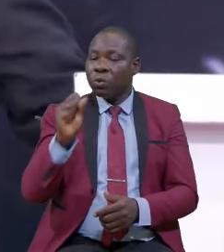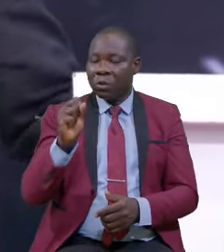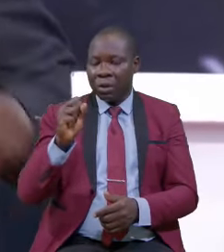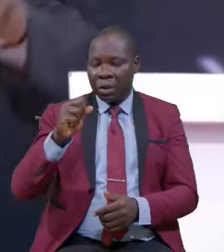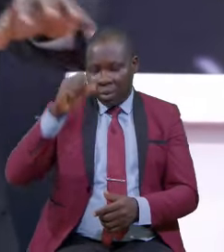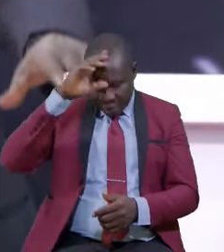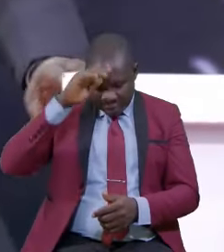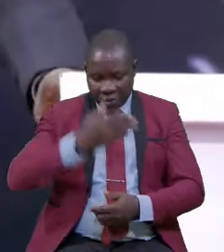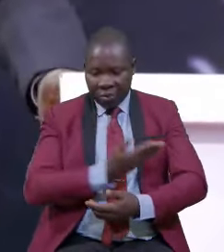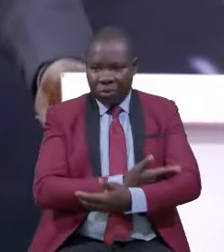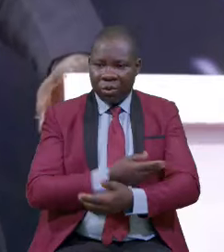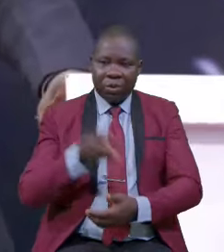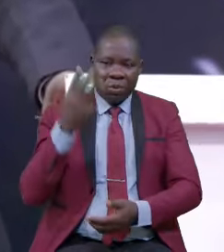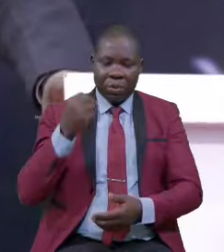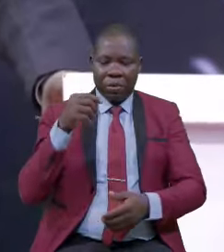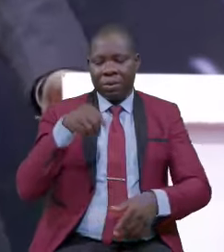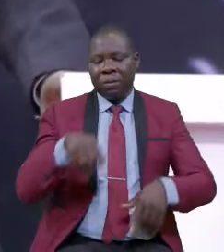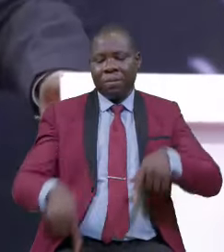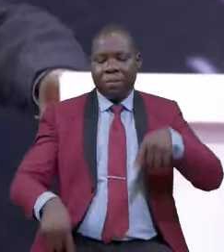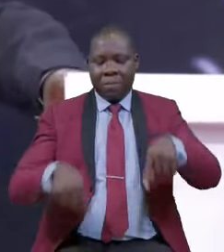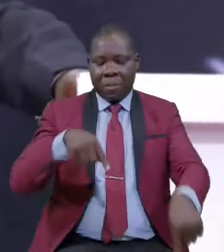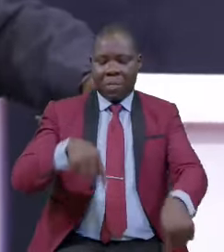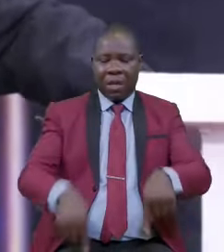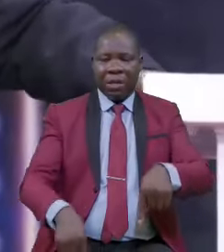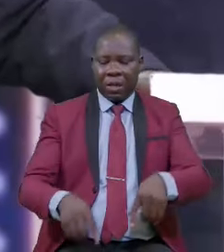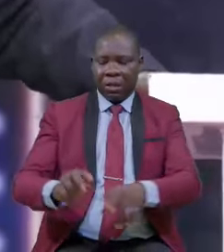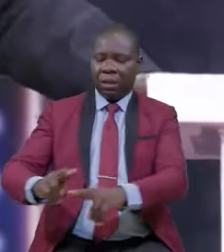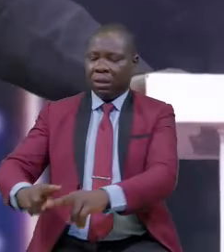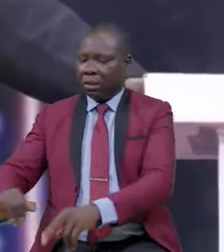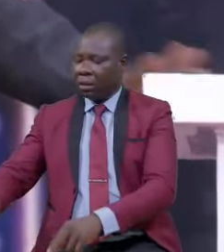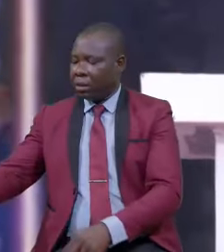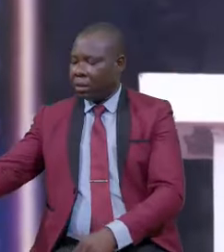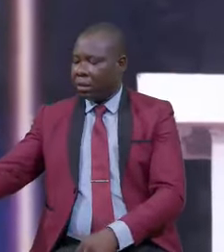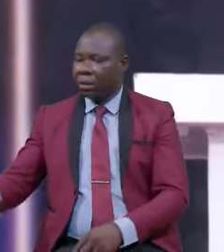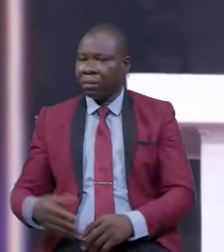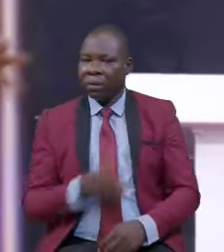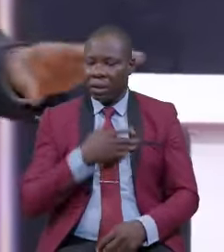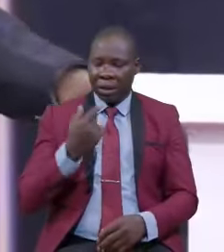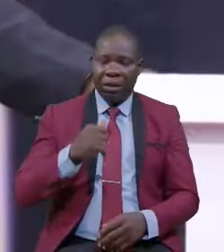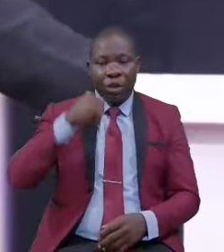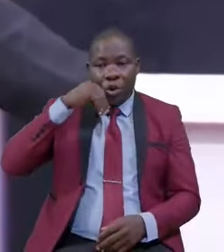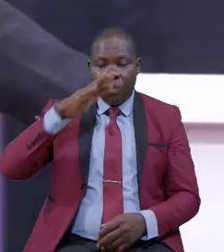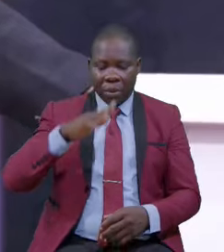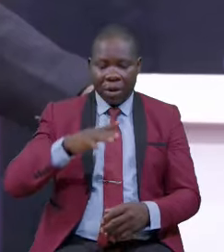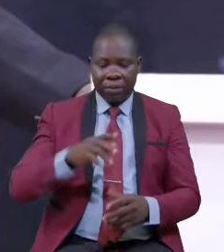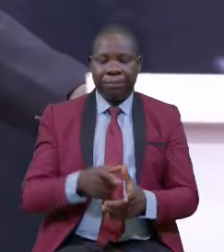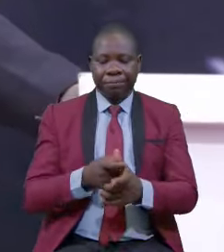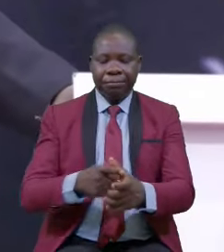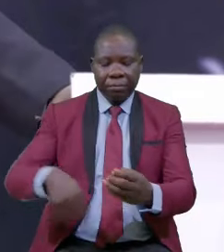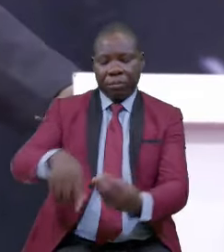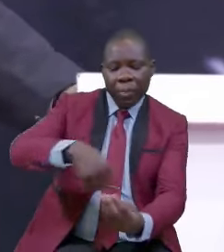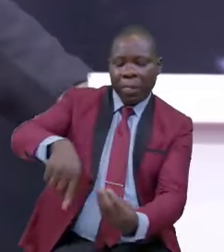now in my mind's eye, sitting down there. And I saw the woman running around the porch that is turned upside